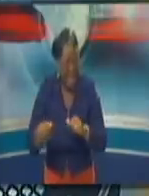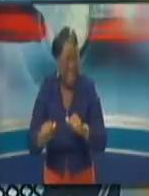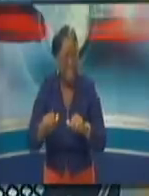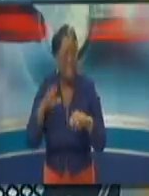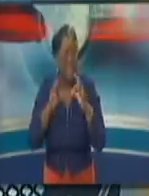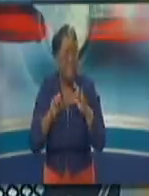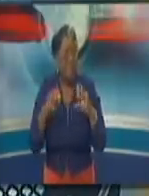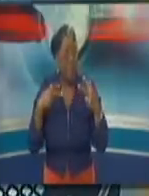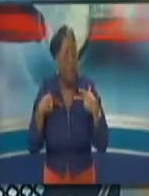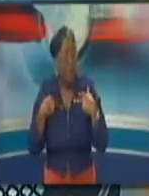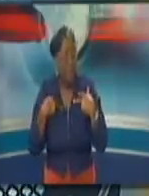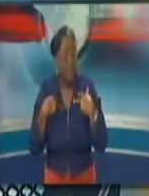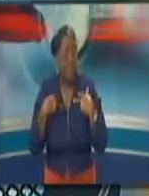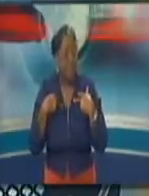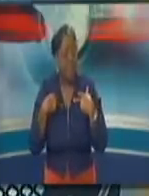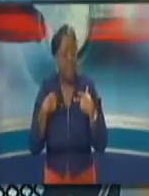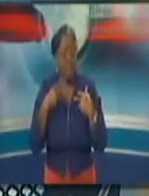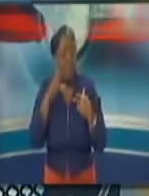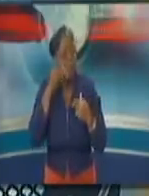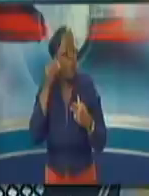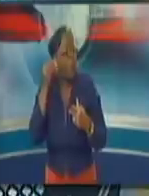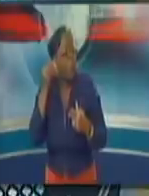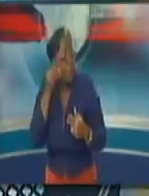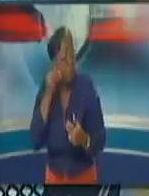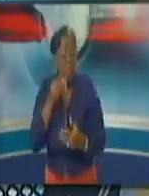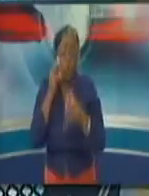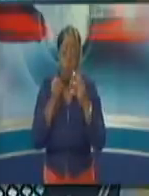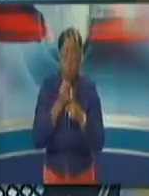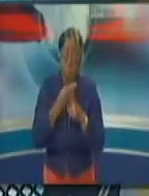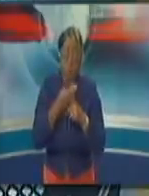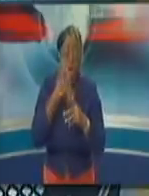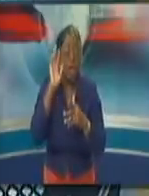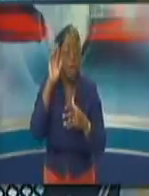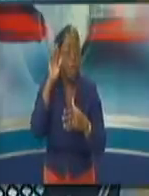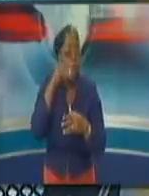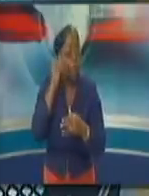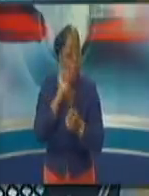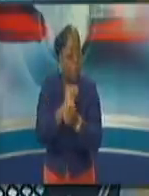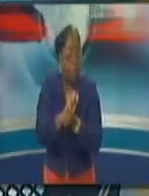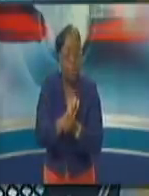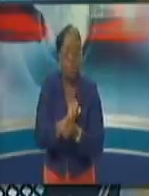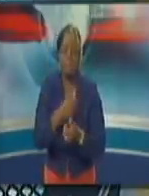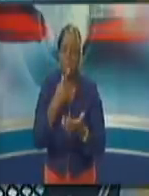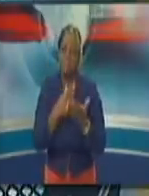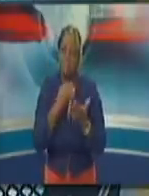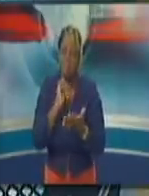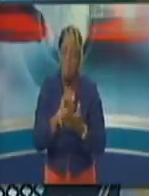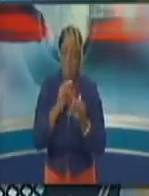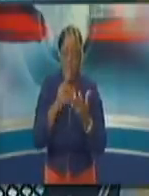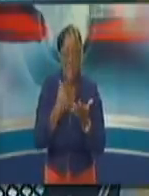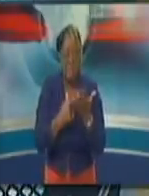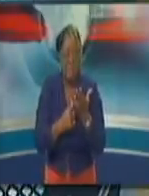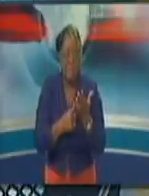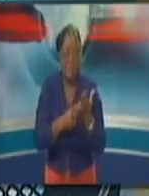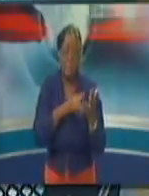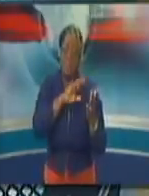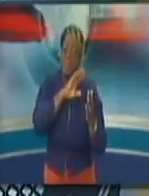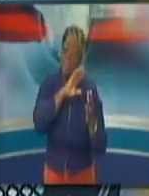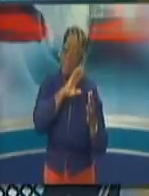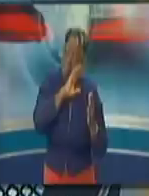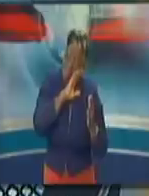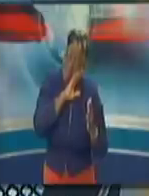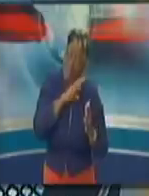time that you would normally spend at work. That being said, sometimes lying in bed for prolonged periods